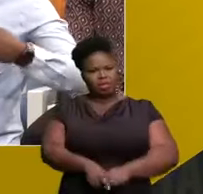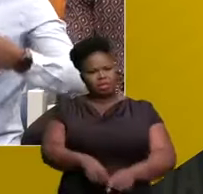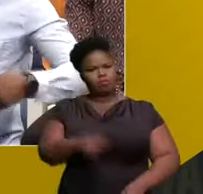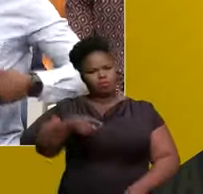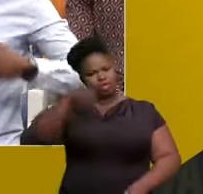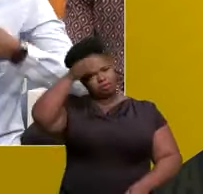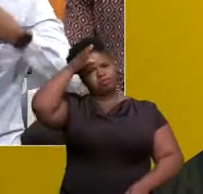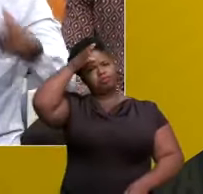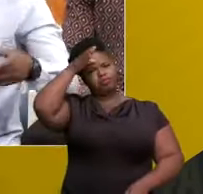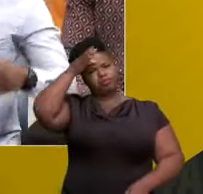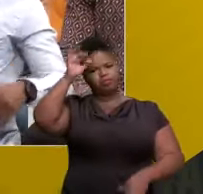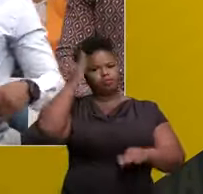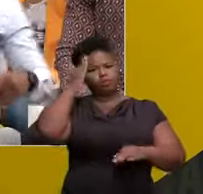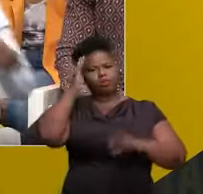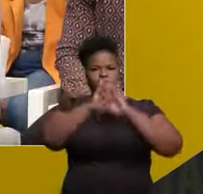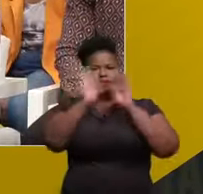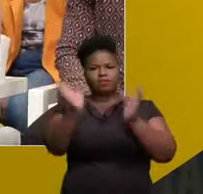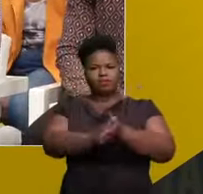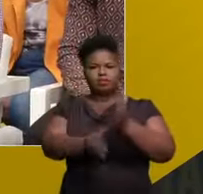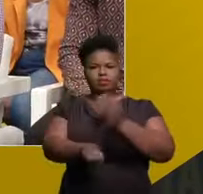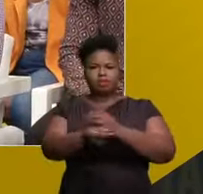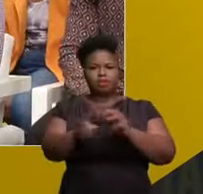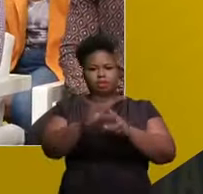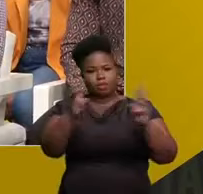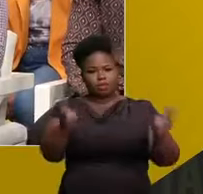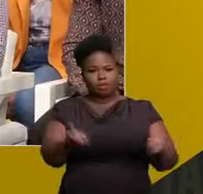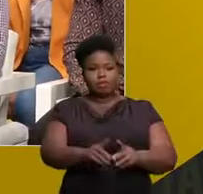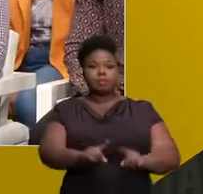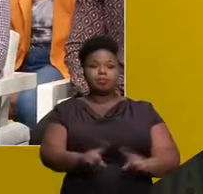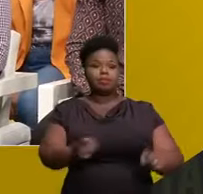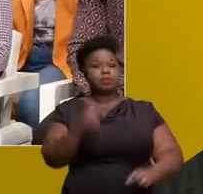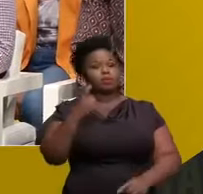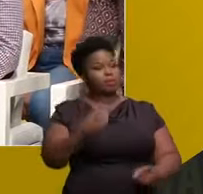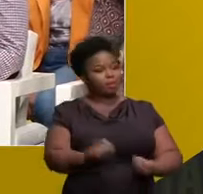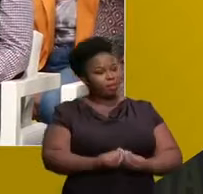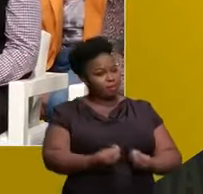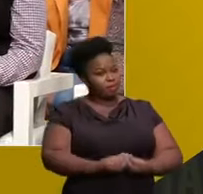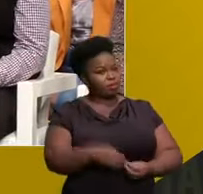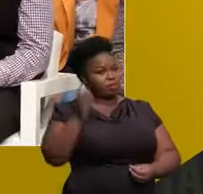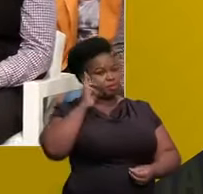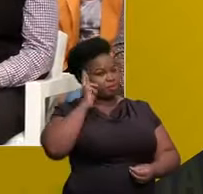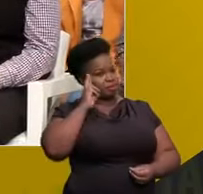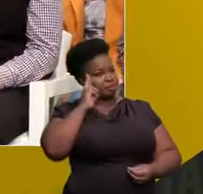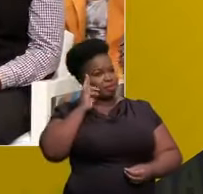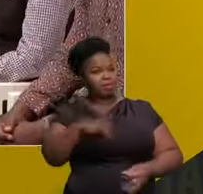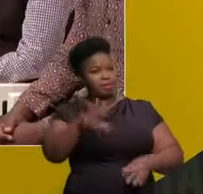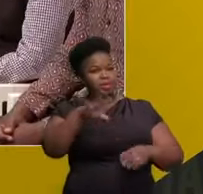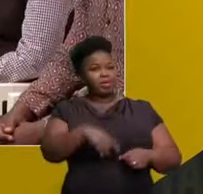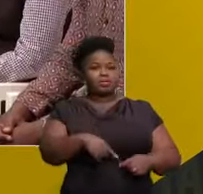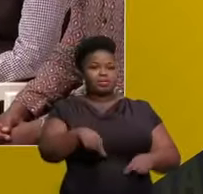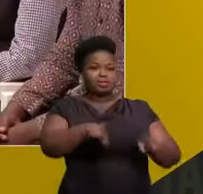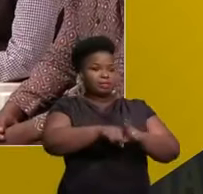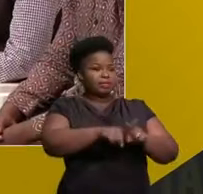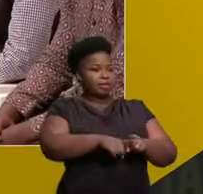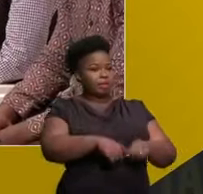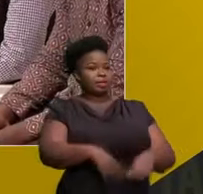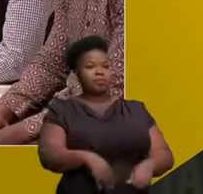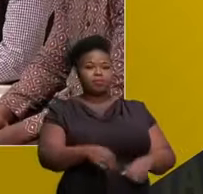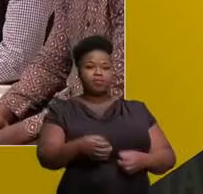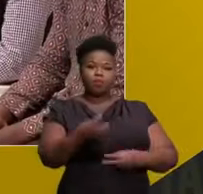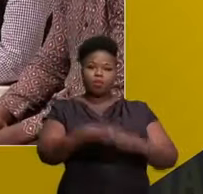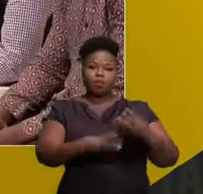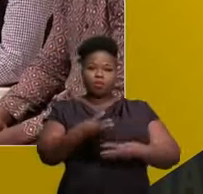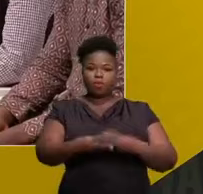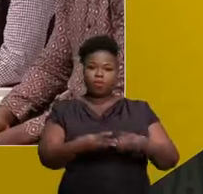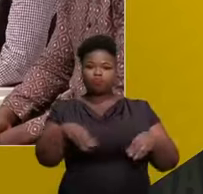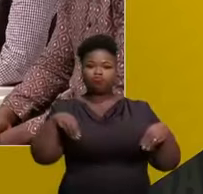ngolwazi ukuthi what's happening in the world. Kodwa ke ukukhula ngimini ngibuya nakho ukuthi ni ukhumbule ukuthi a part of the economics that comes to unemployment is also